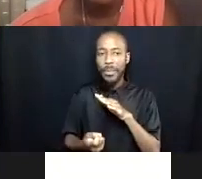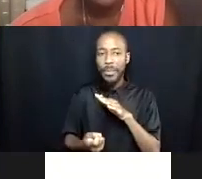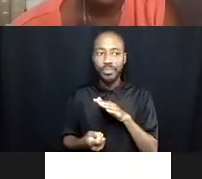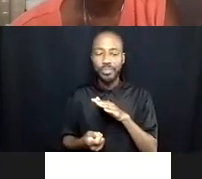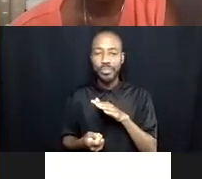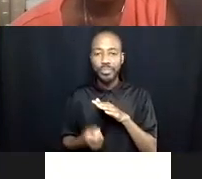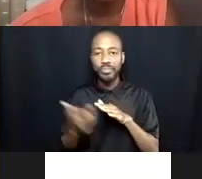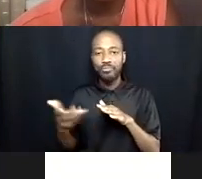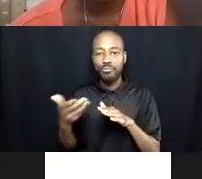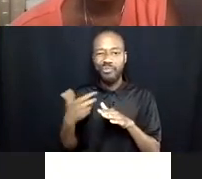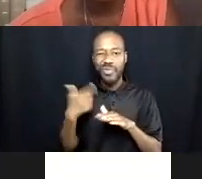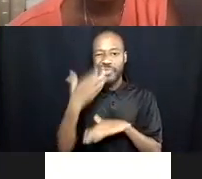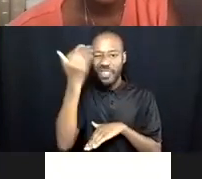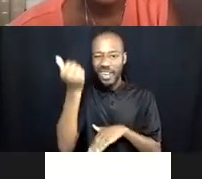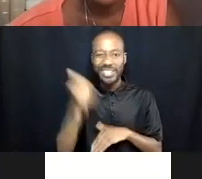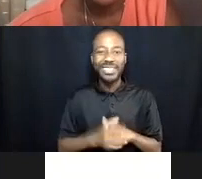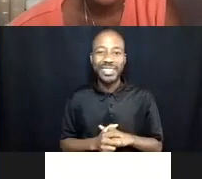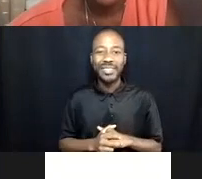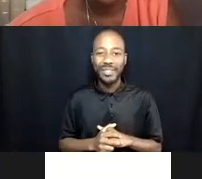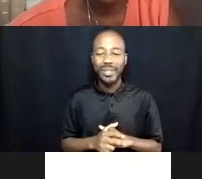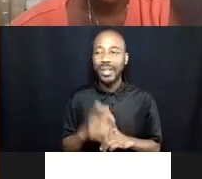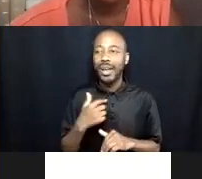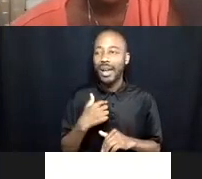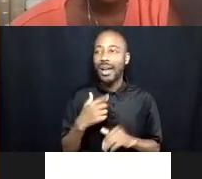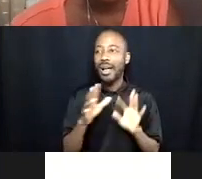I forgot what I was going to say.